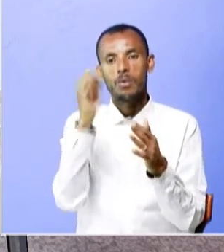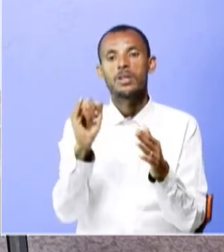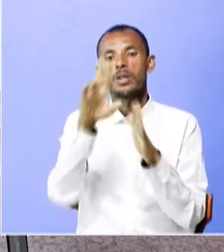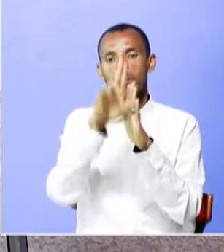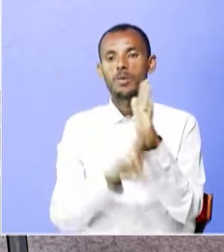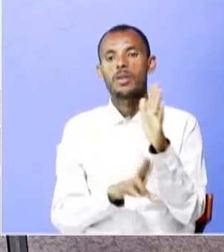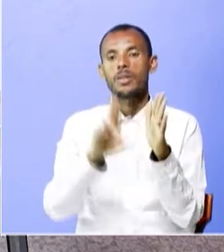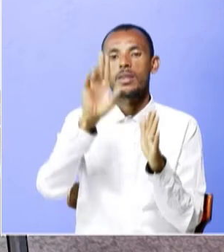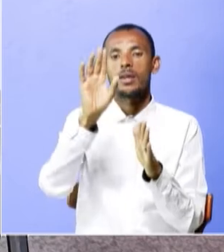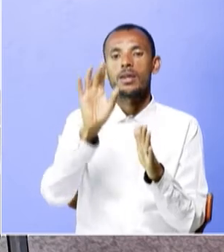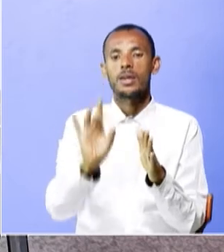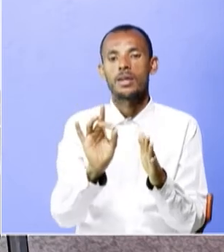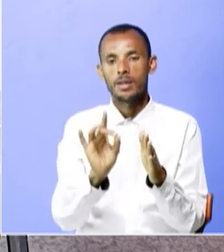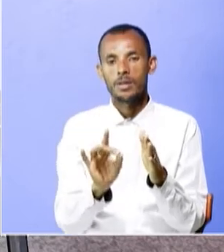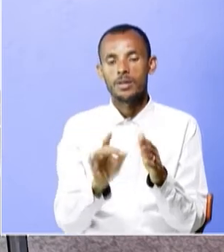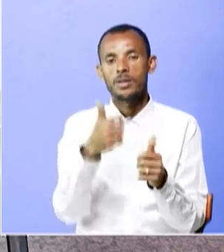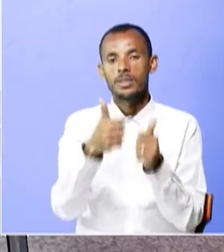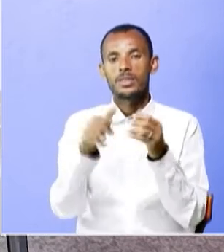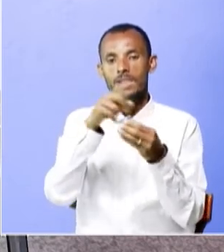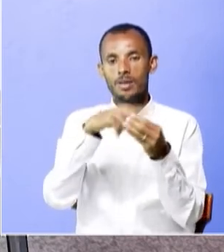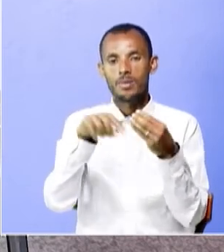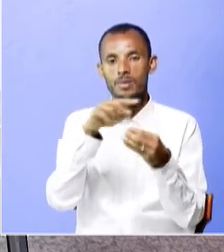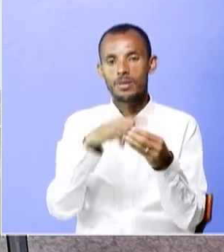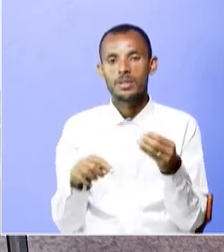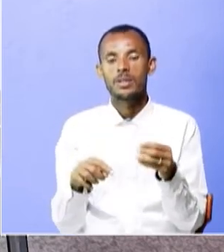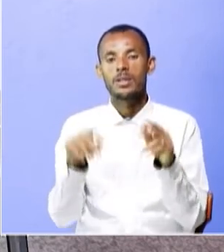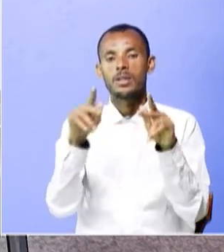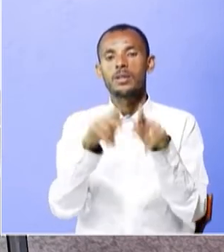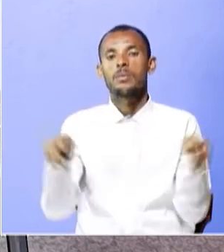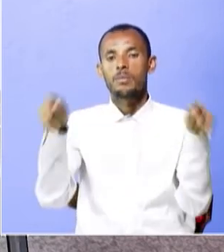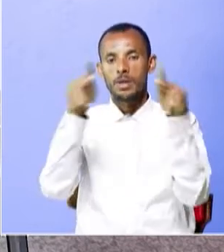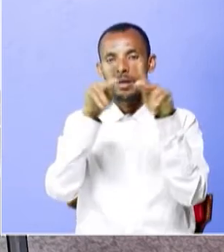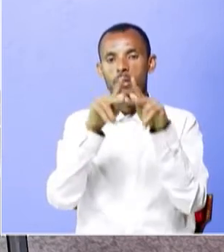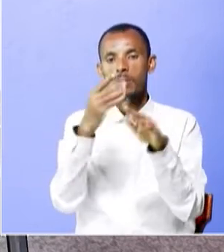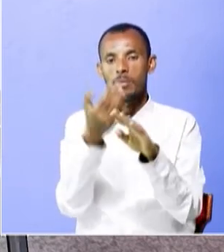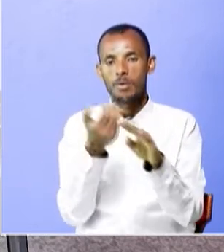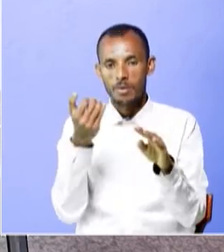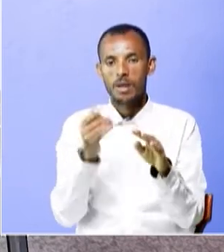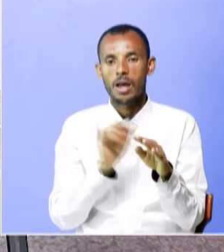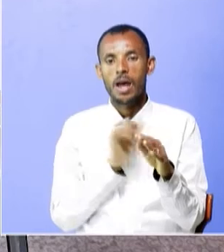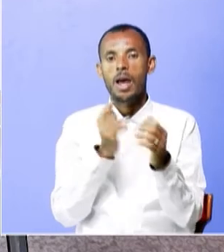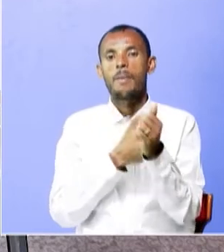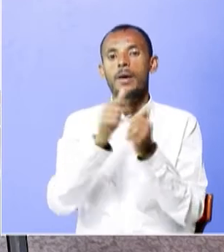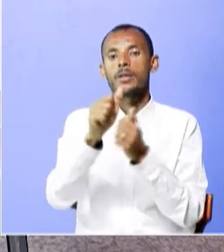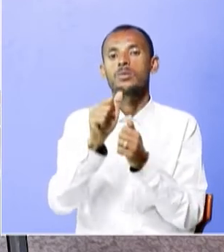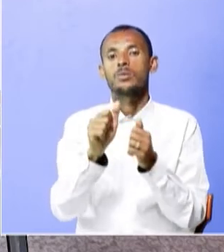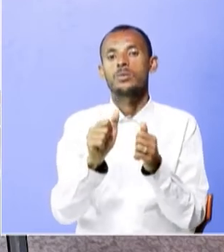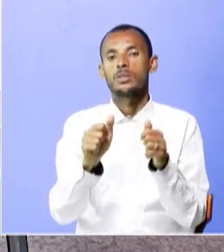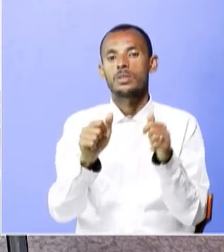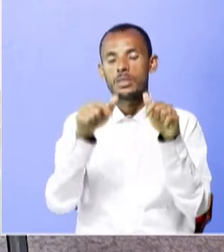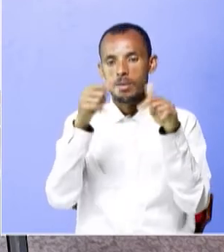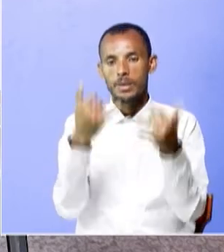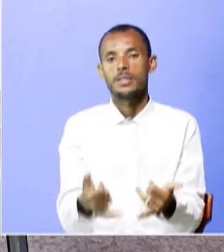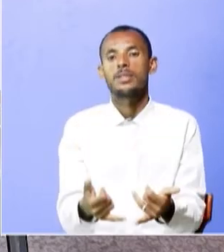Unit 8, which is about a pyramid. But before I proceed to the